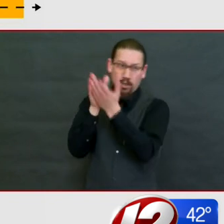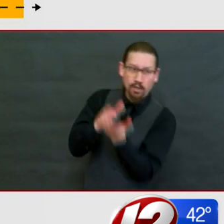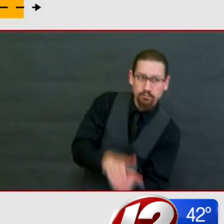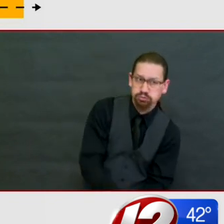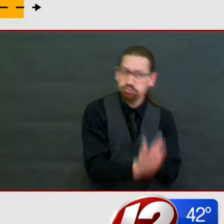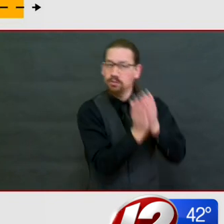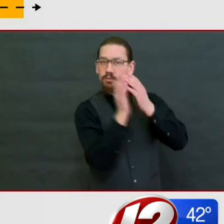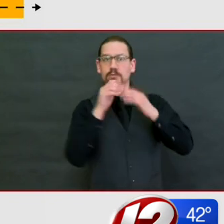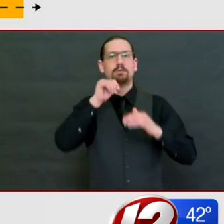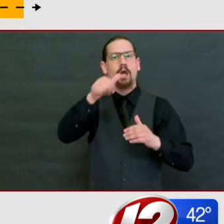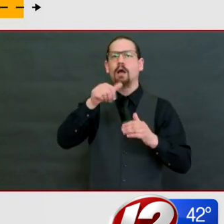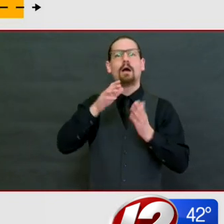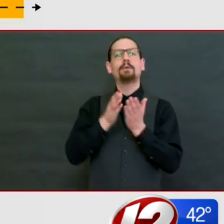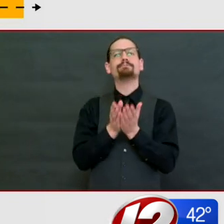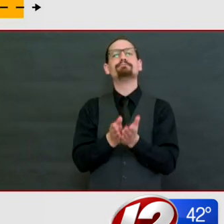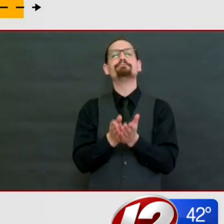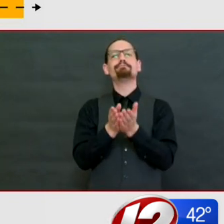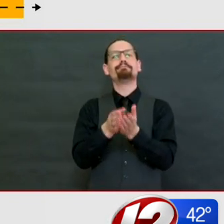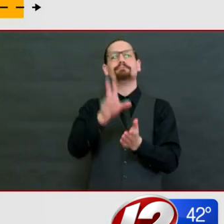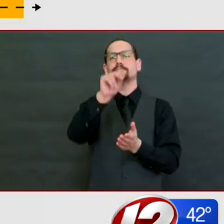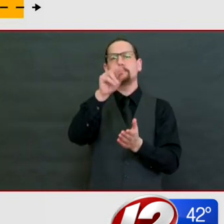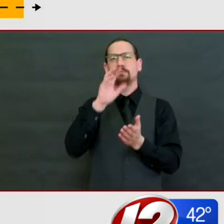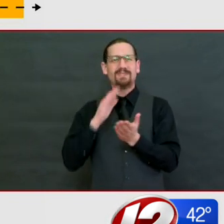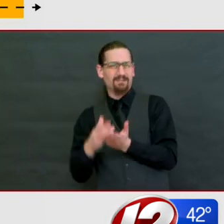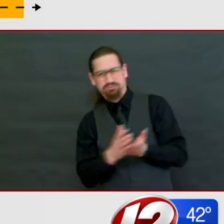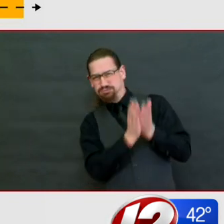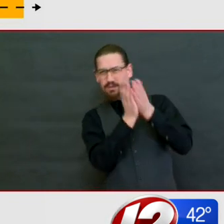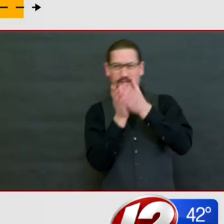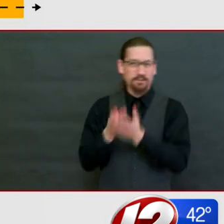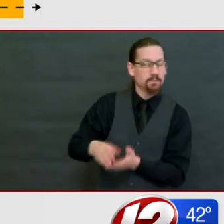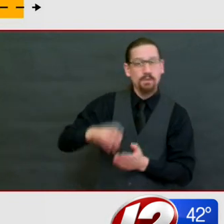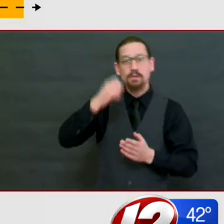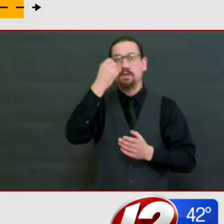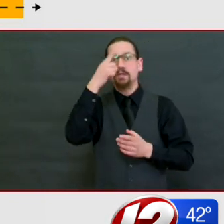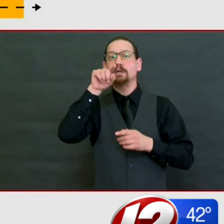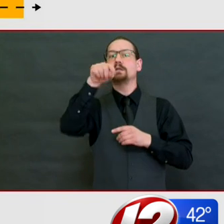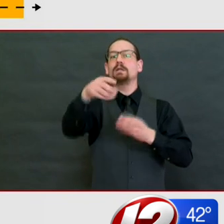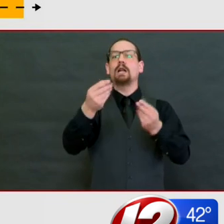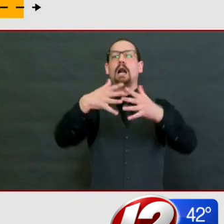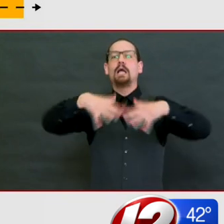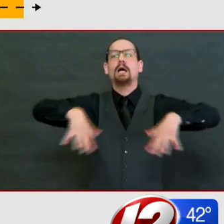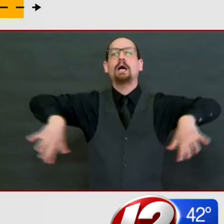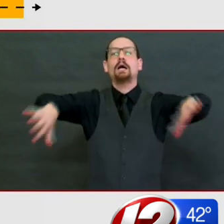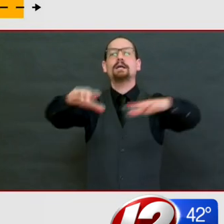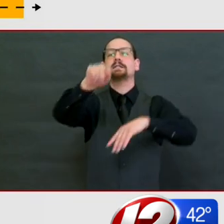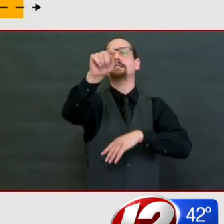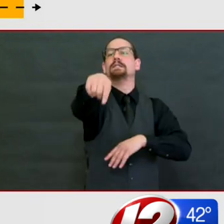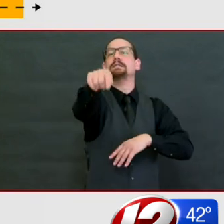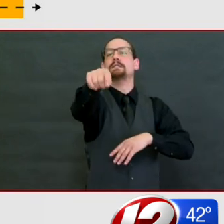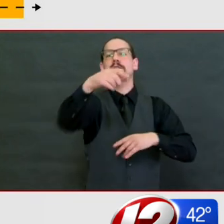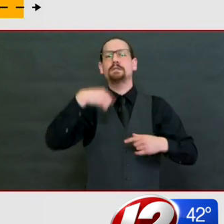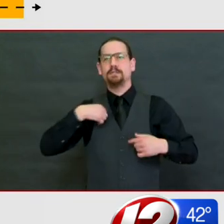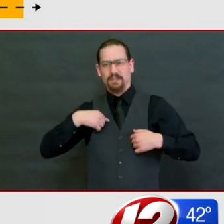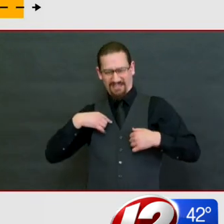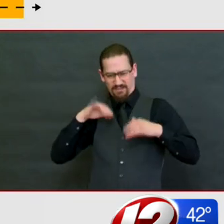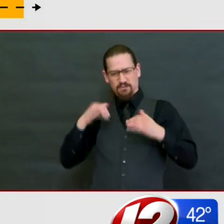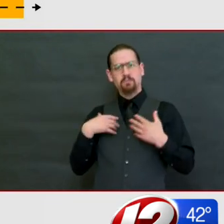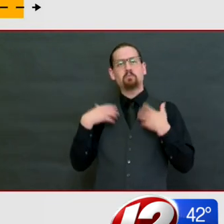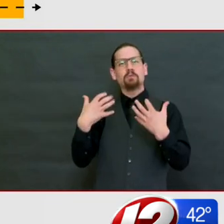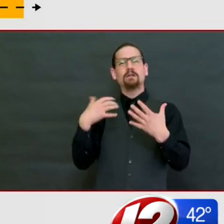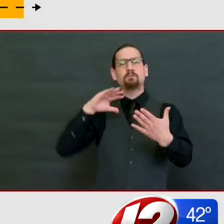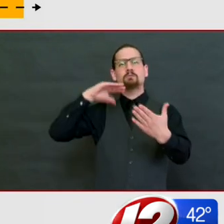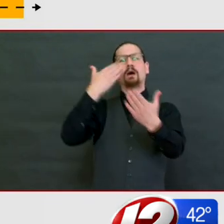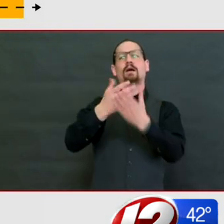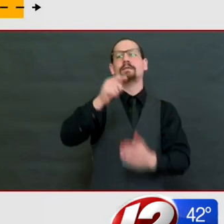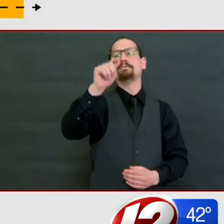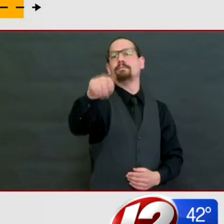new destination. And as I said in the beginning, we're going to get there. And we're going to surprise a lot of people at how well